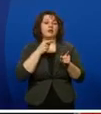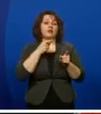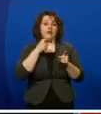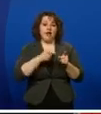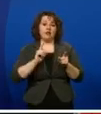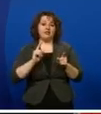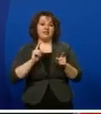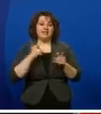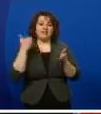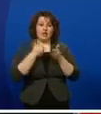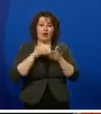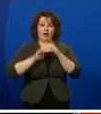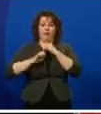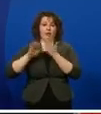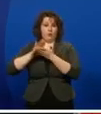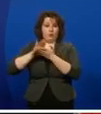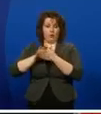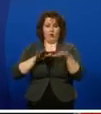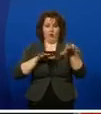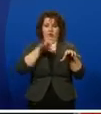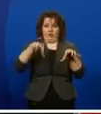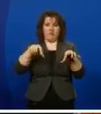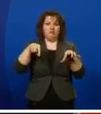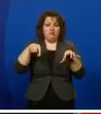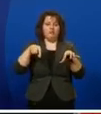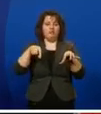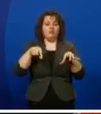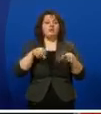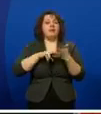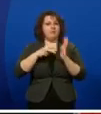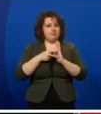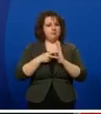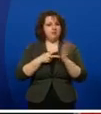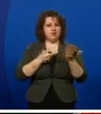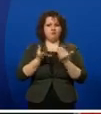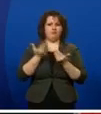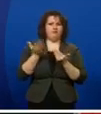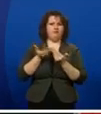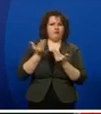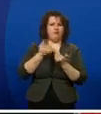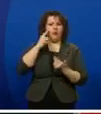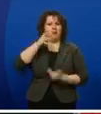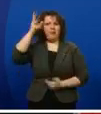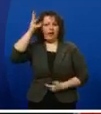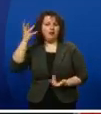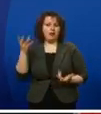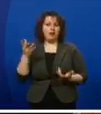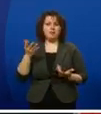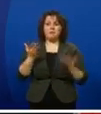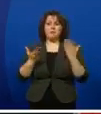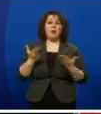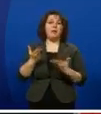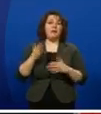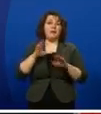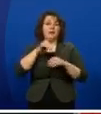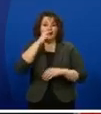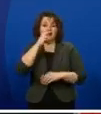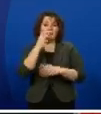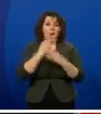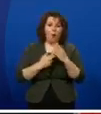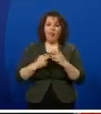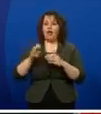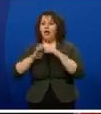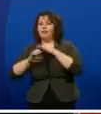the grounds next to the elementary, which provides a level of convenience for parents that may have children in both the